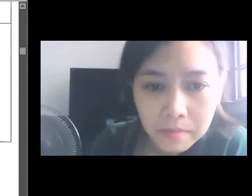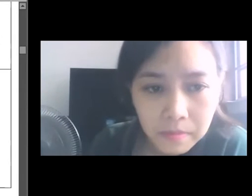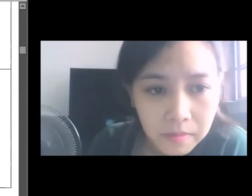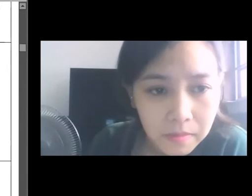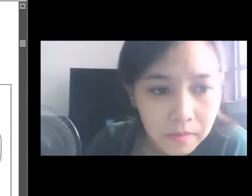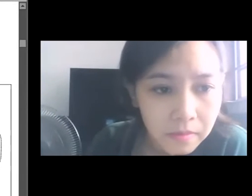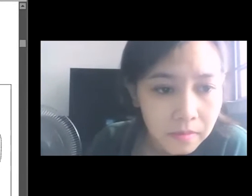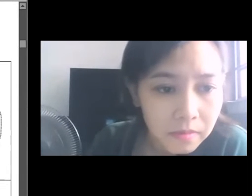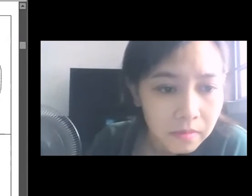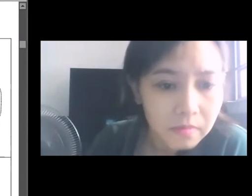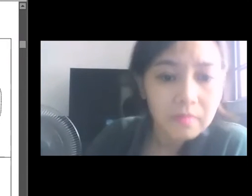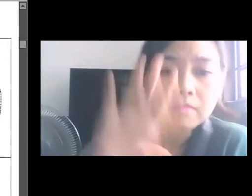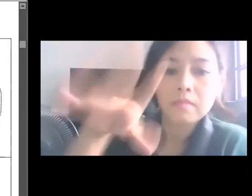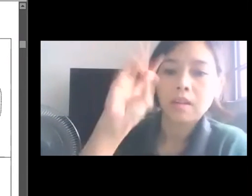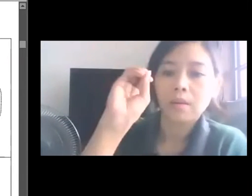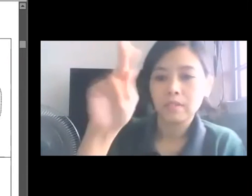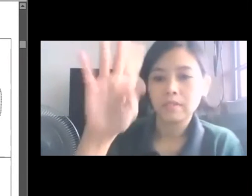for bag.